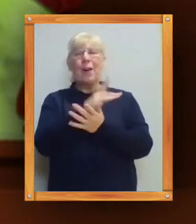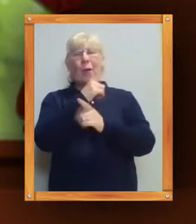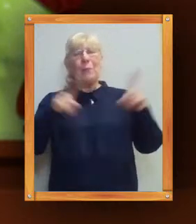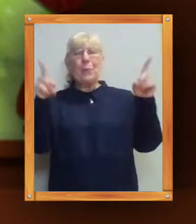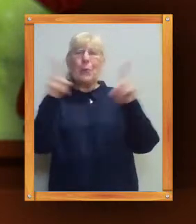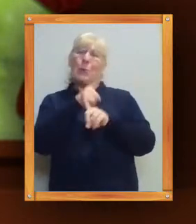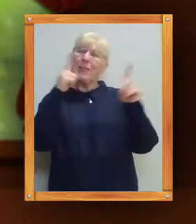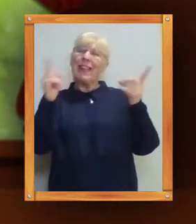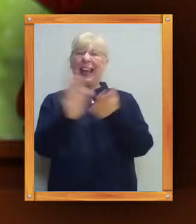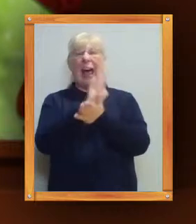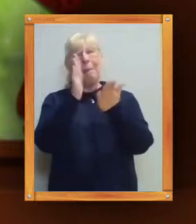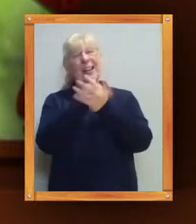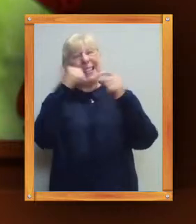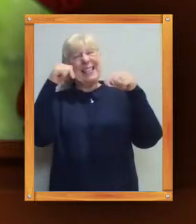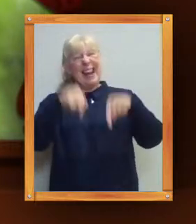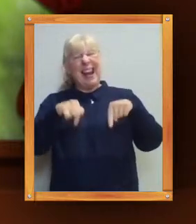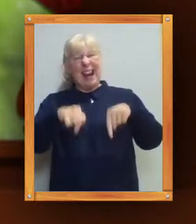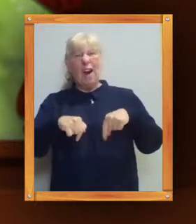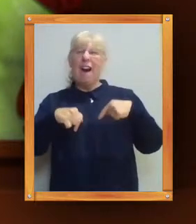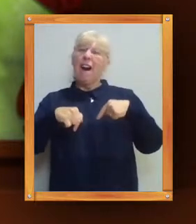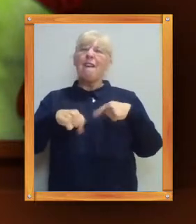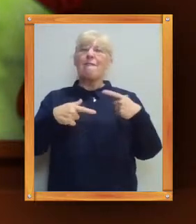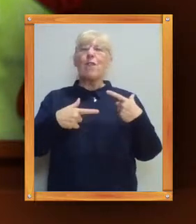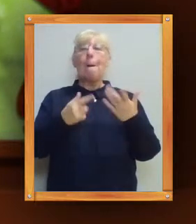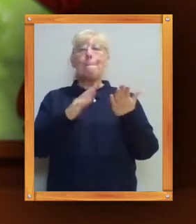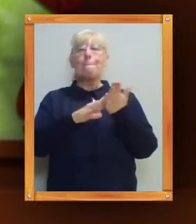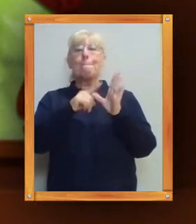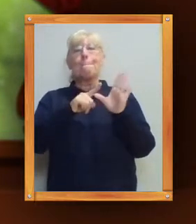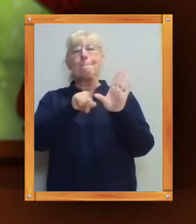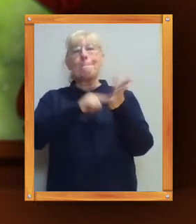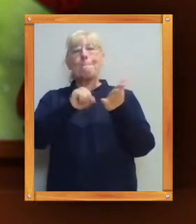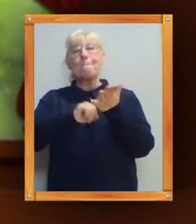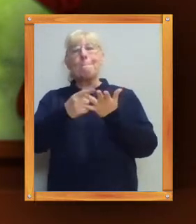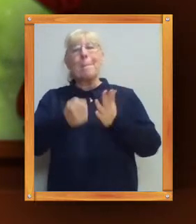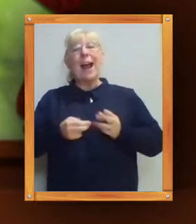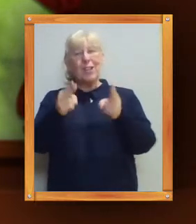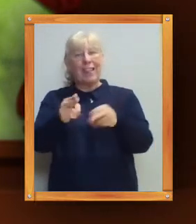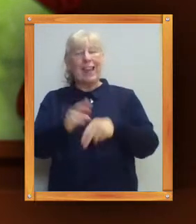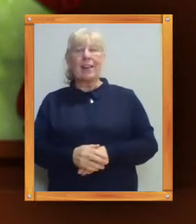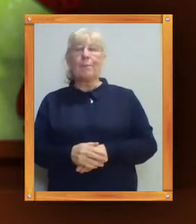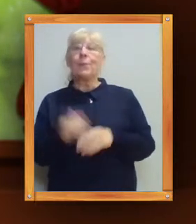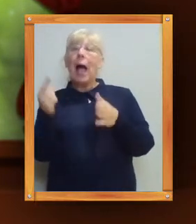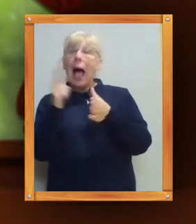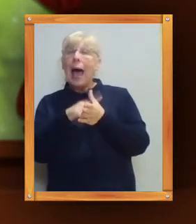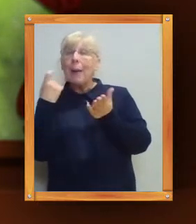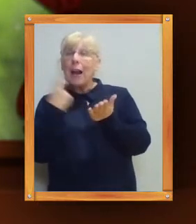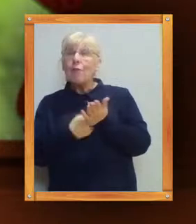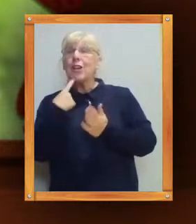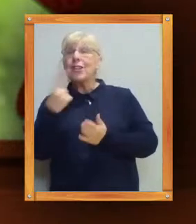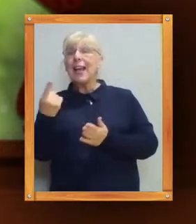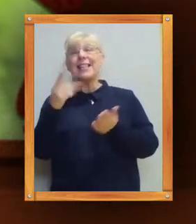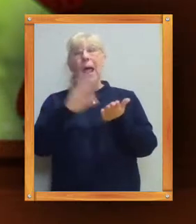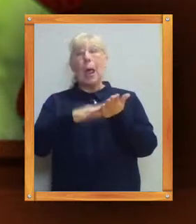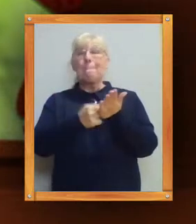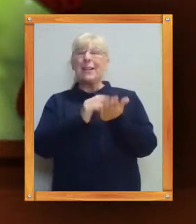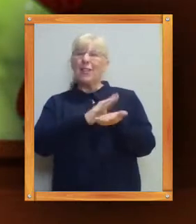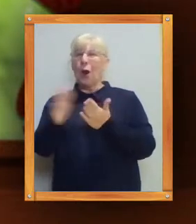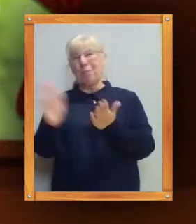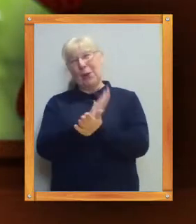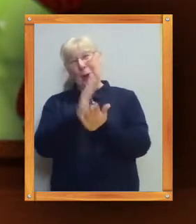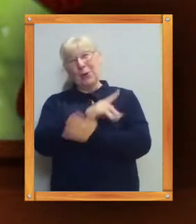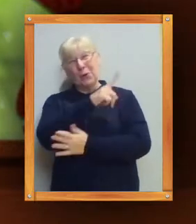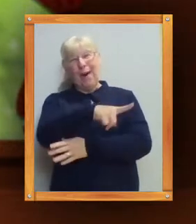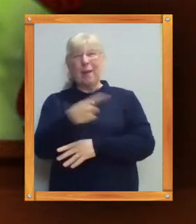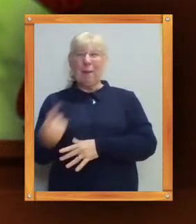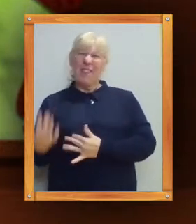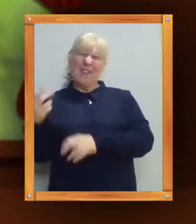tonight. Leslie Thompson saying hi to Kyla. Annabeth and Rachel, who are enjoying Mr. Hullabaloo singing by the fire, and a very happy Christmas. And from